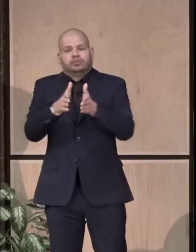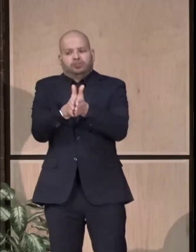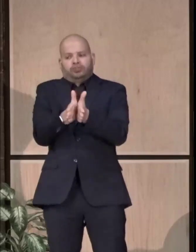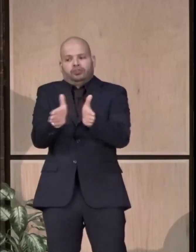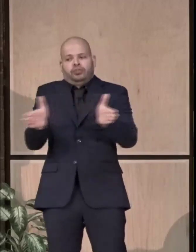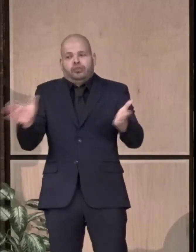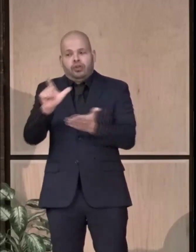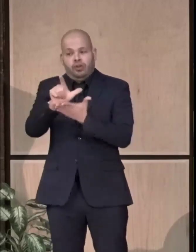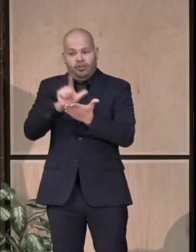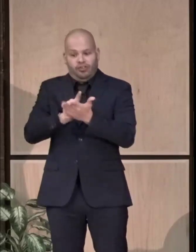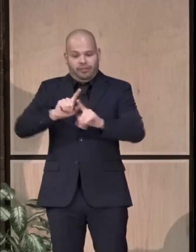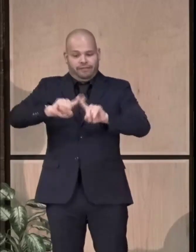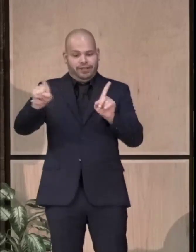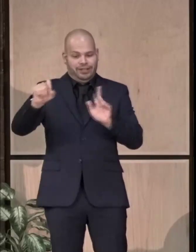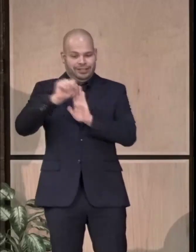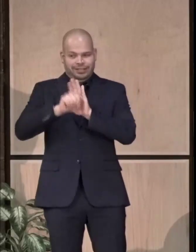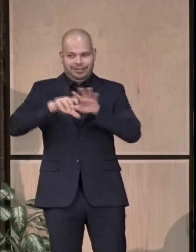different regulations.